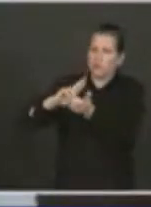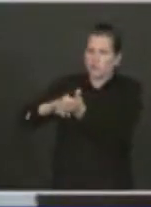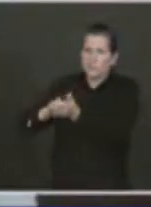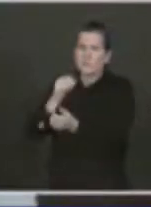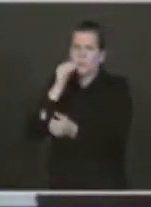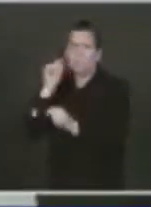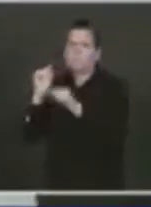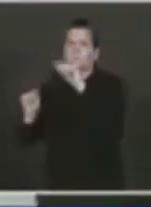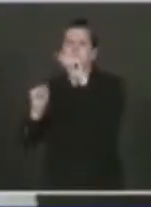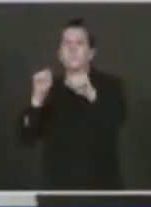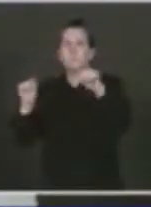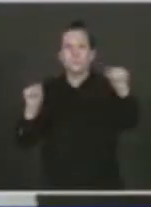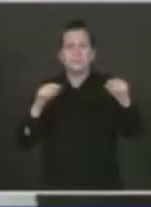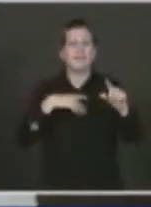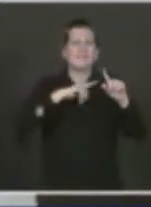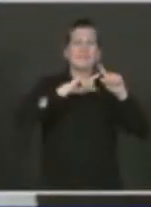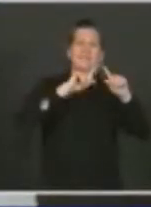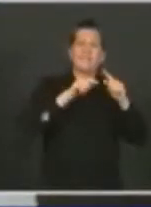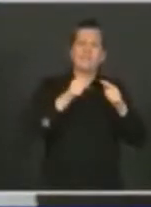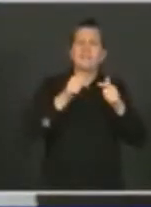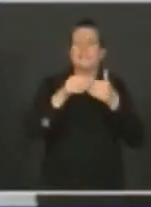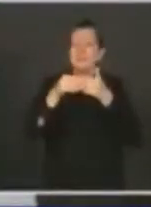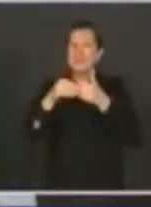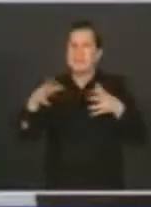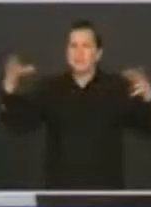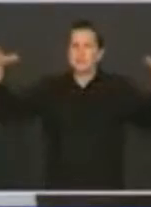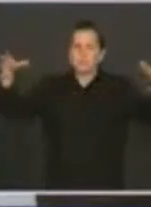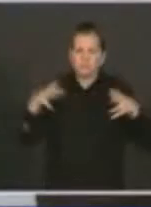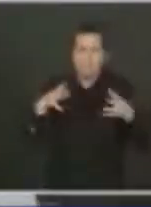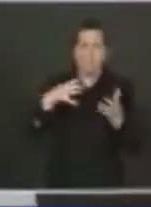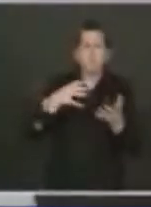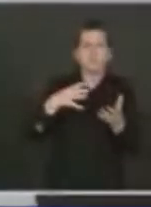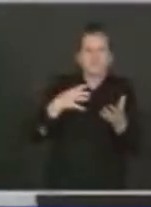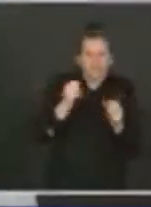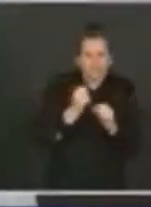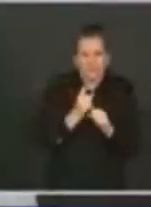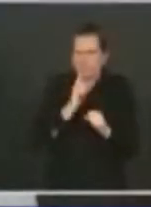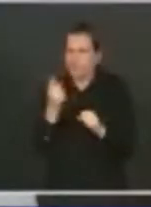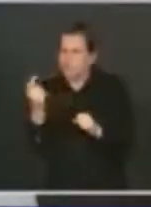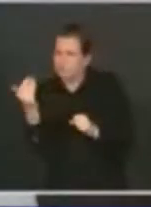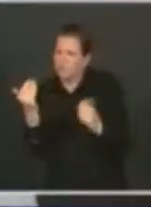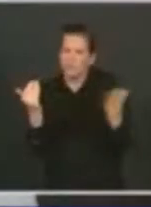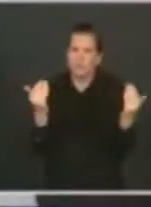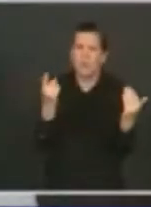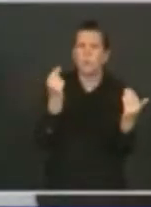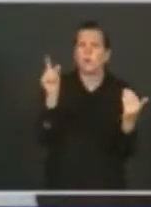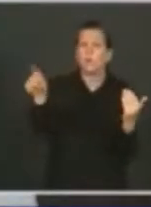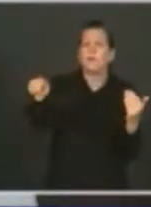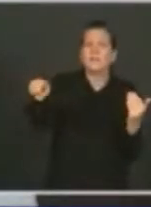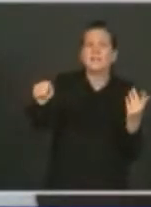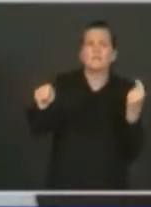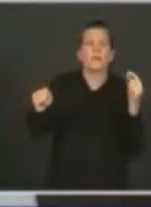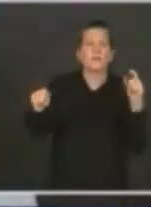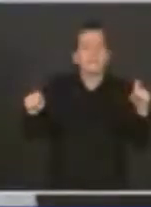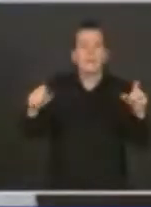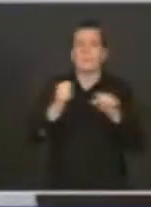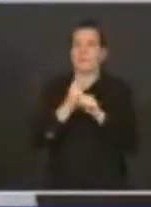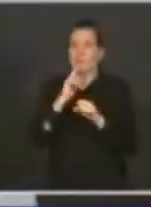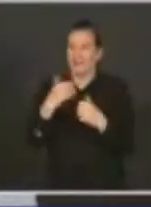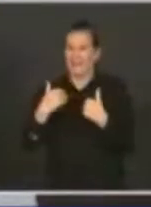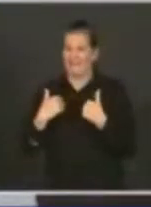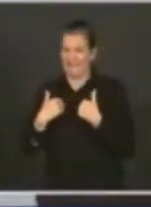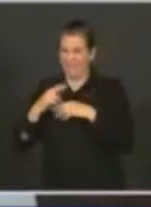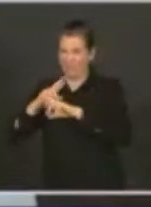leadership has been focused on and what's being done. We want to make sure nursing homes have what they need so that